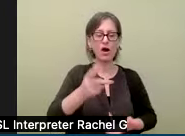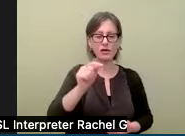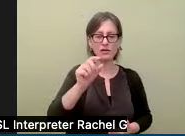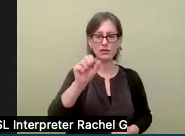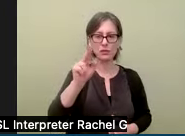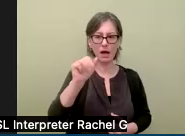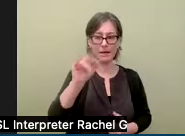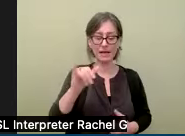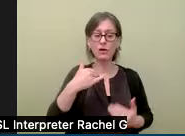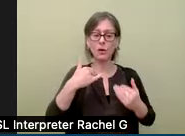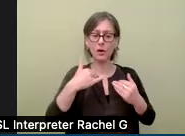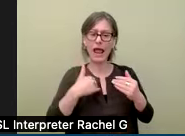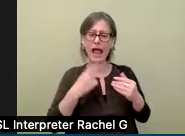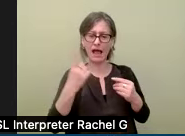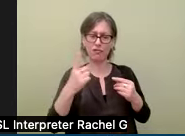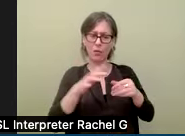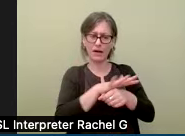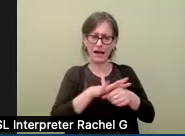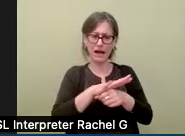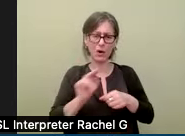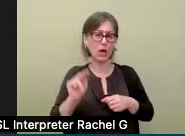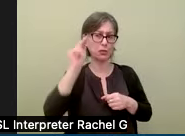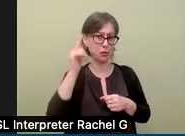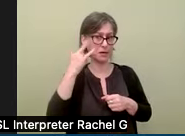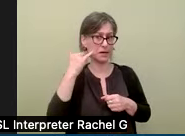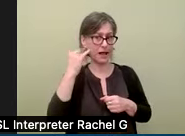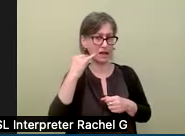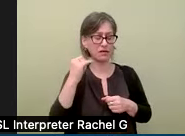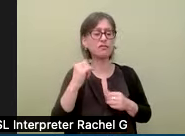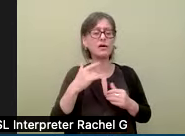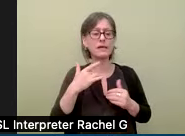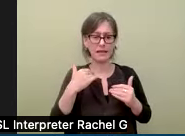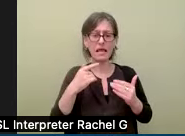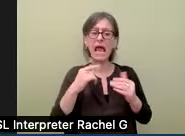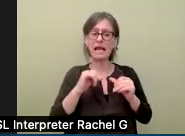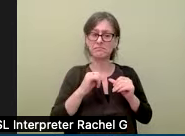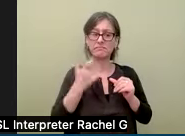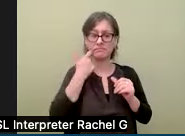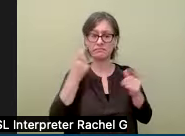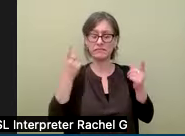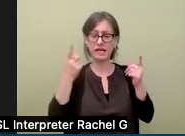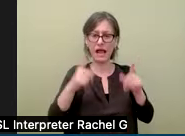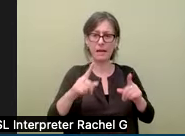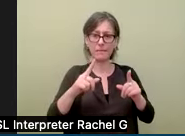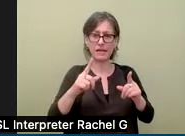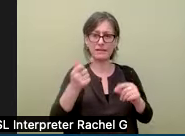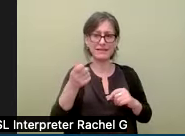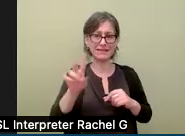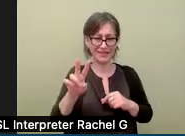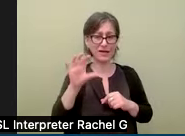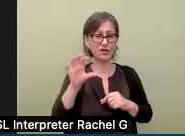subduction zone north of Cape Mendocino in Northern California that has last occurred, ruptured in